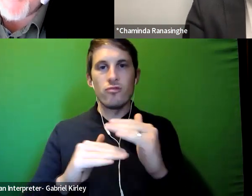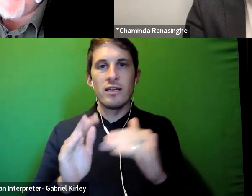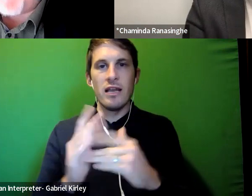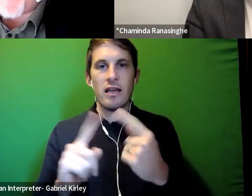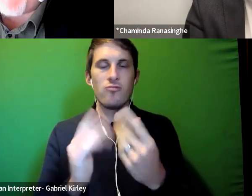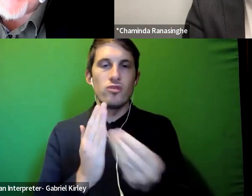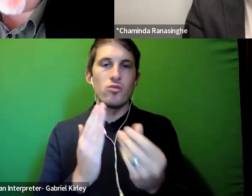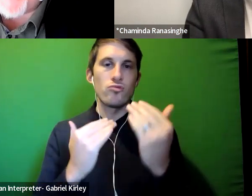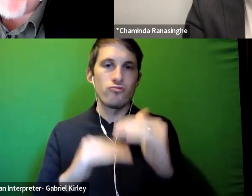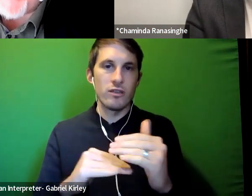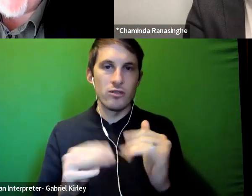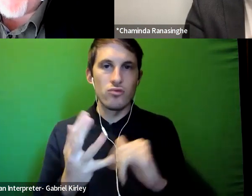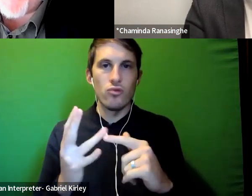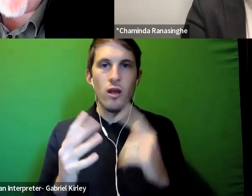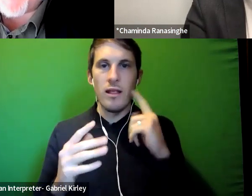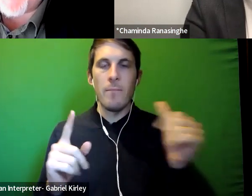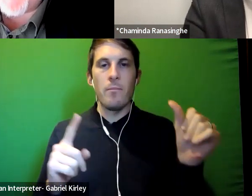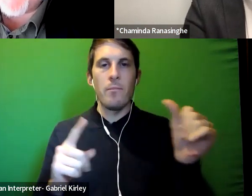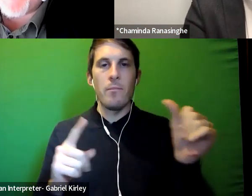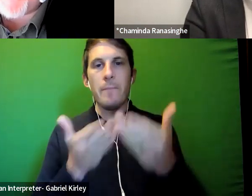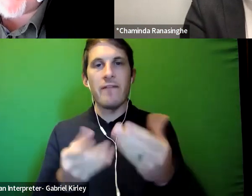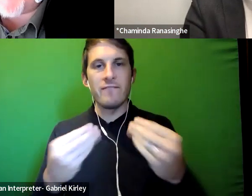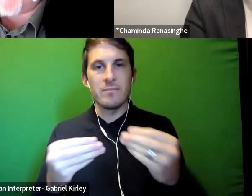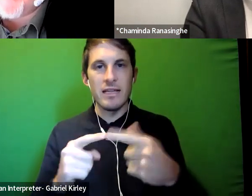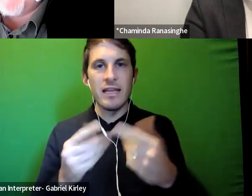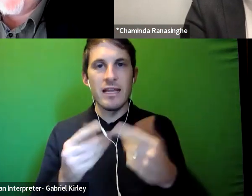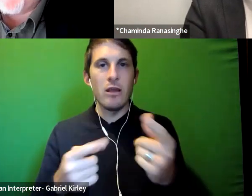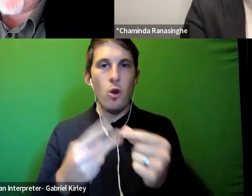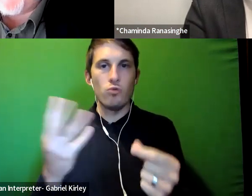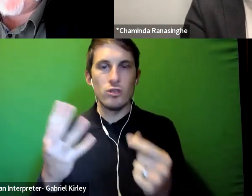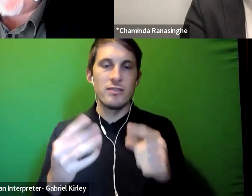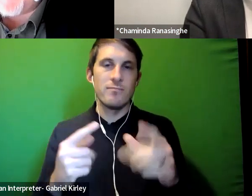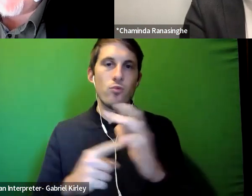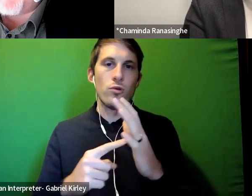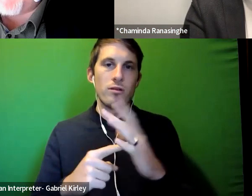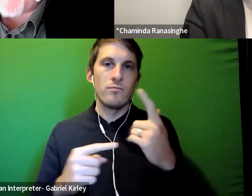So, you know, putting flexibility back in there, putting options, because education, you know,